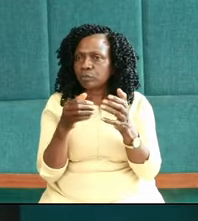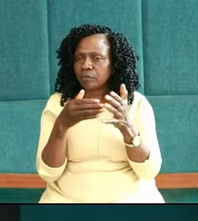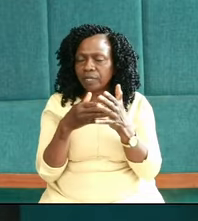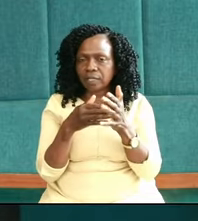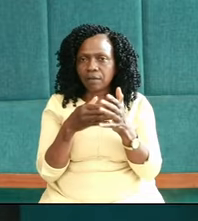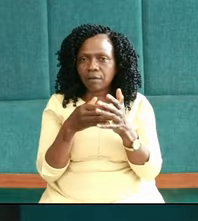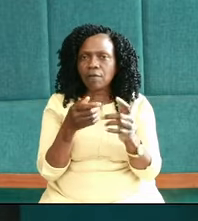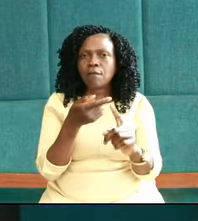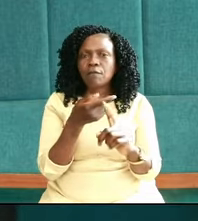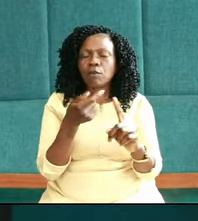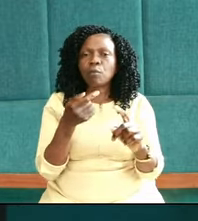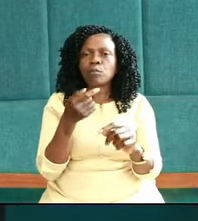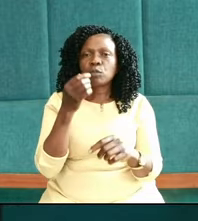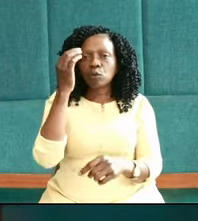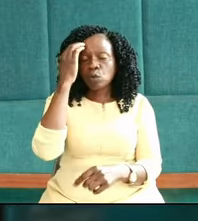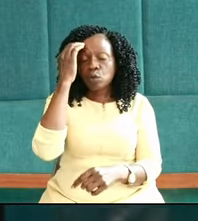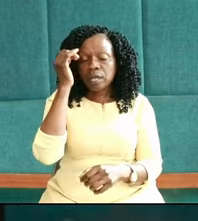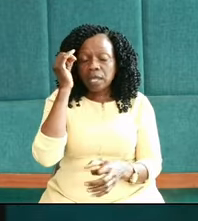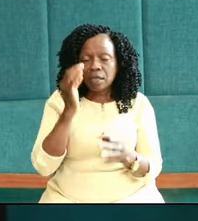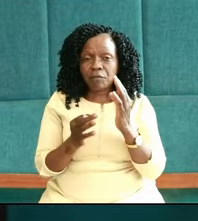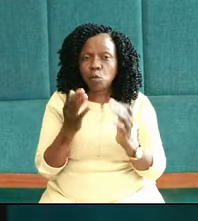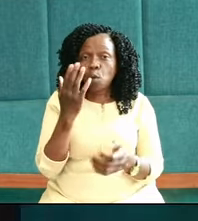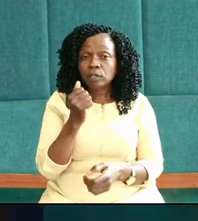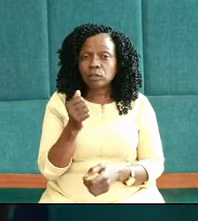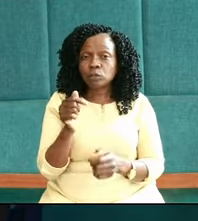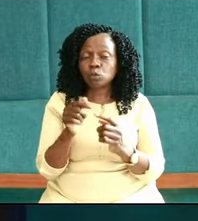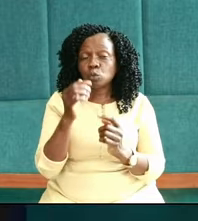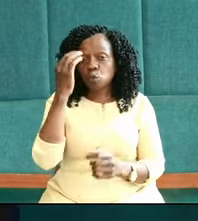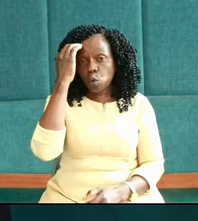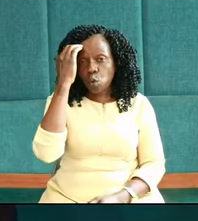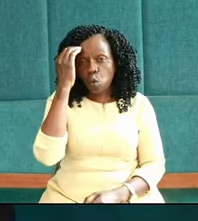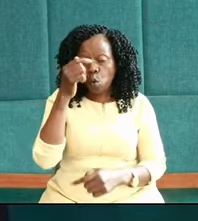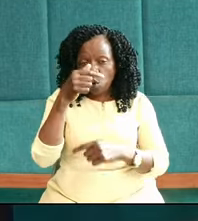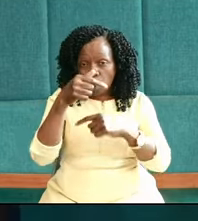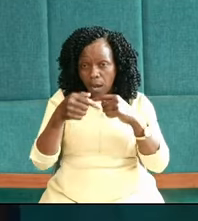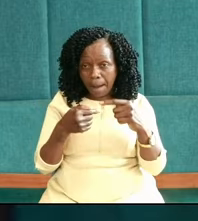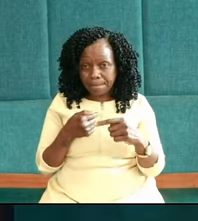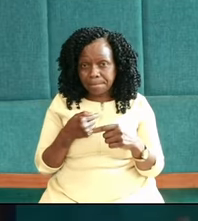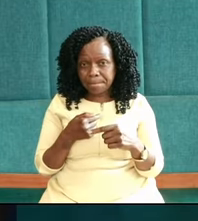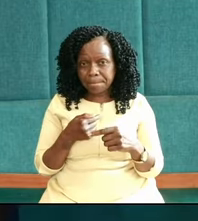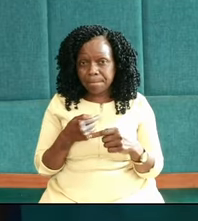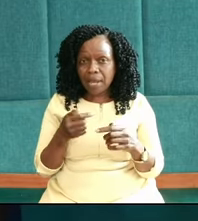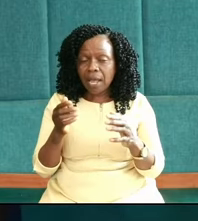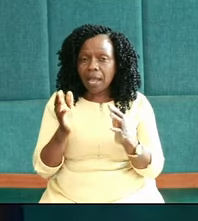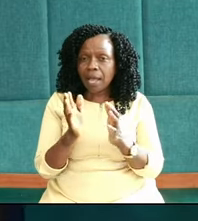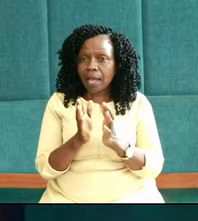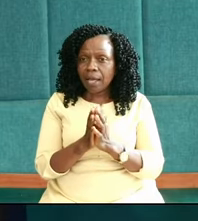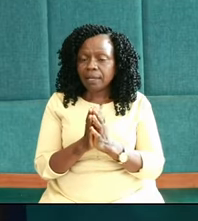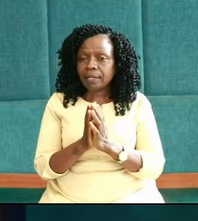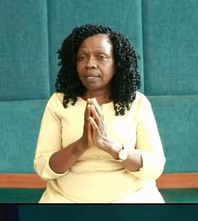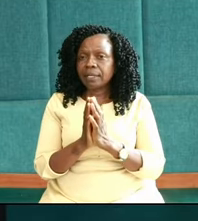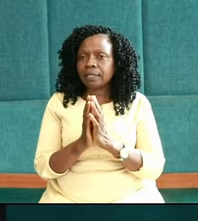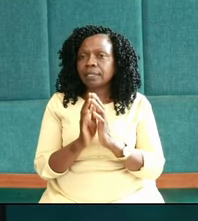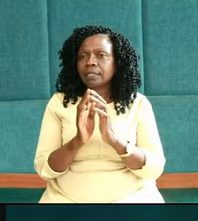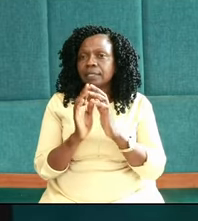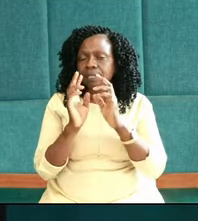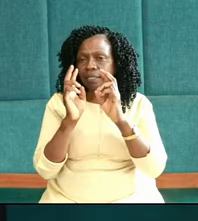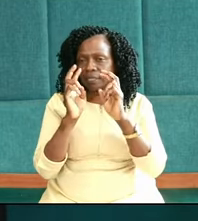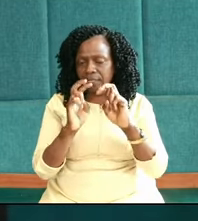knowing. If you want to know, come and see.